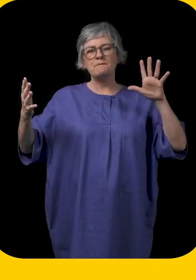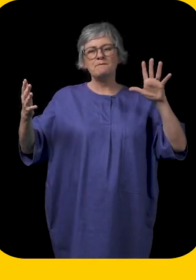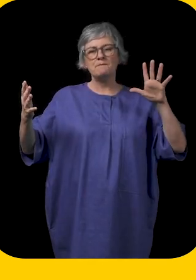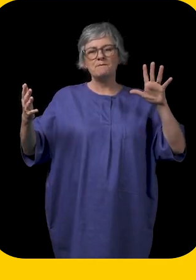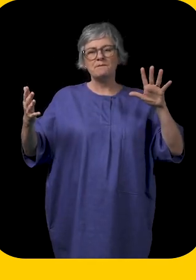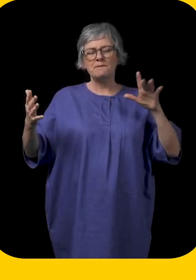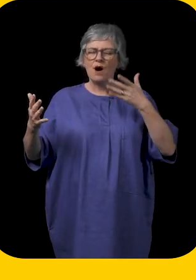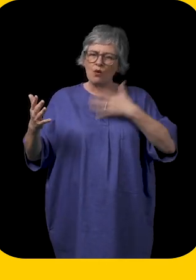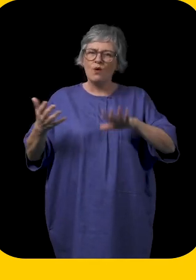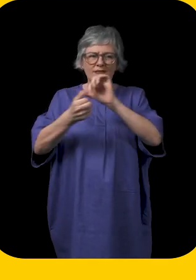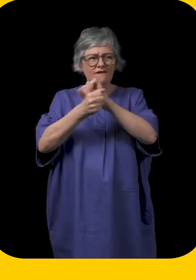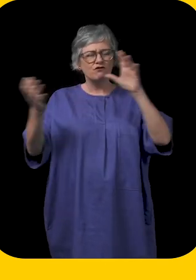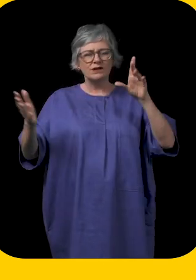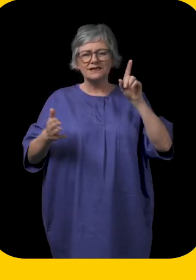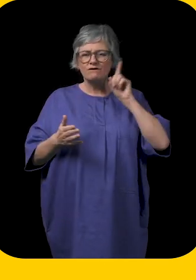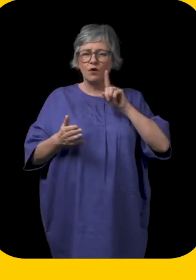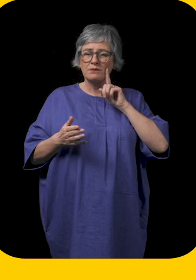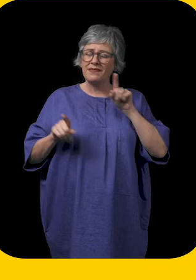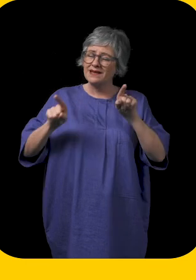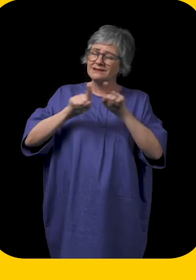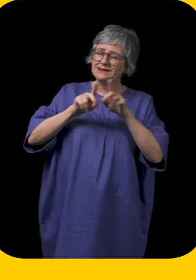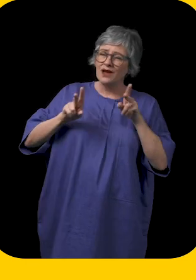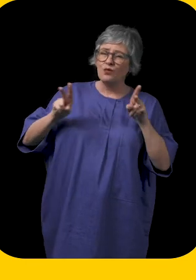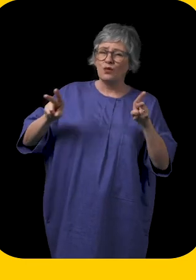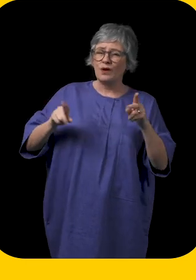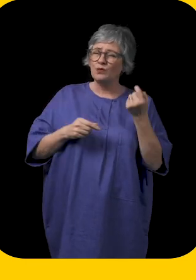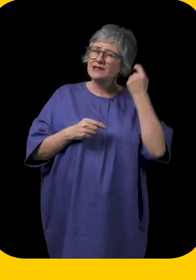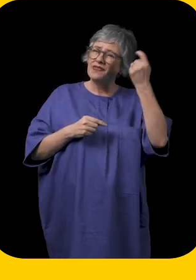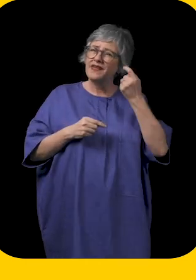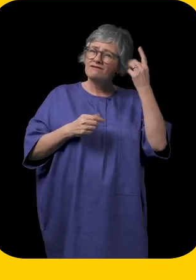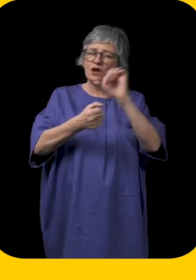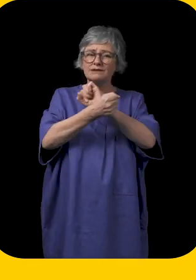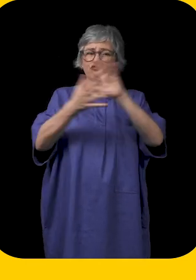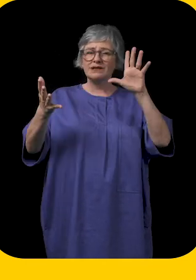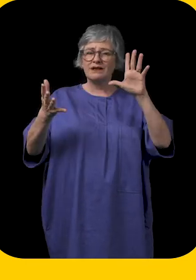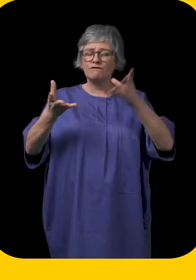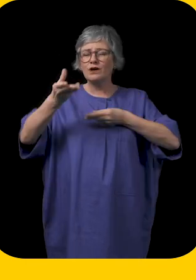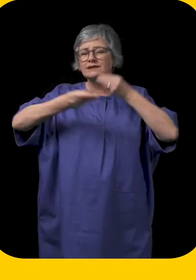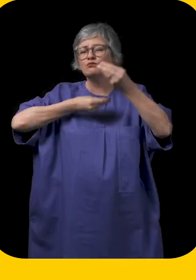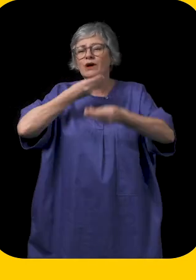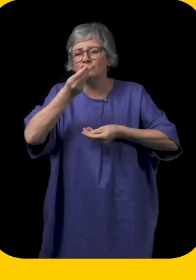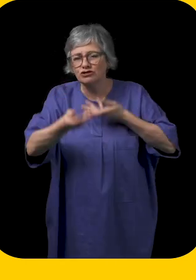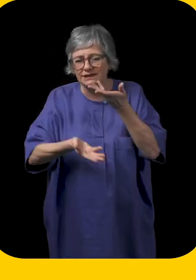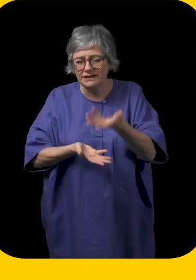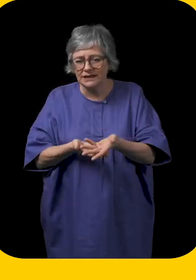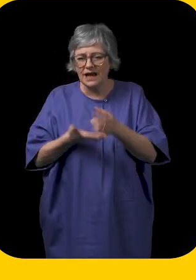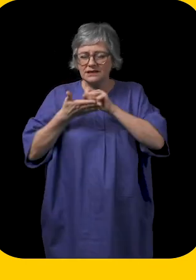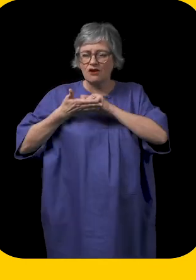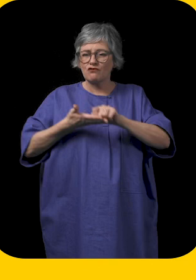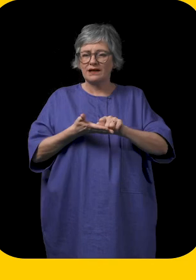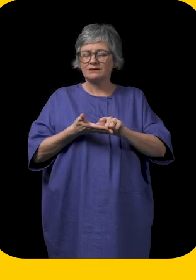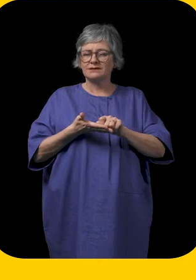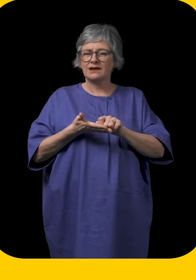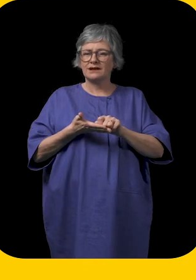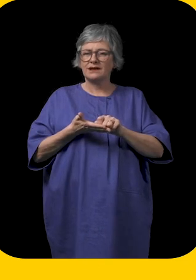broadly, I guess the word that's coming to mind is freedoms. Wanting freedoms for women, almost in the same way as I was thinking about that freedom of expression